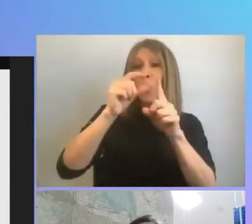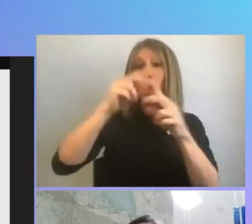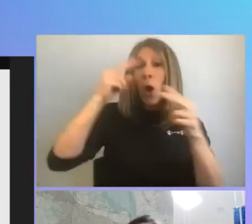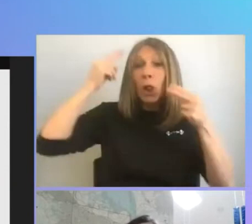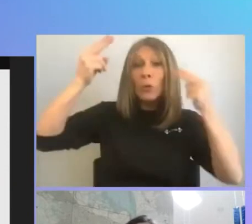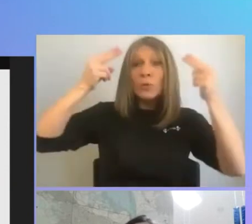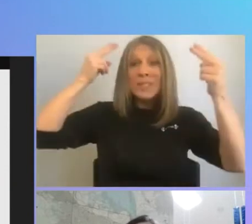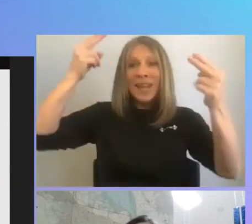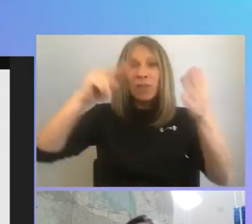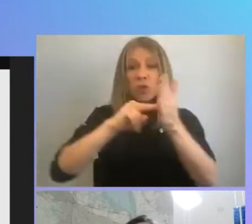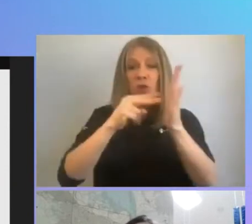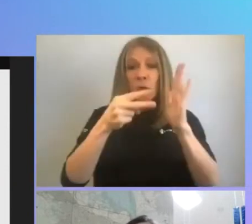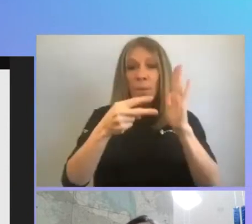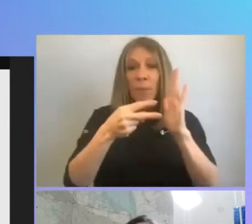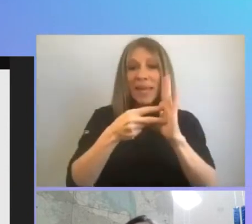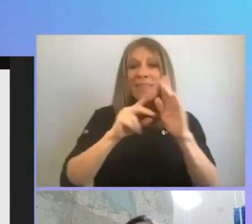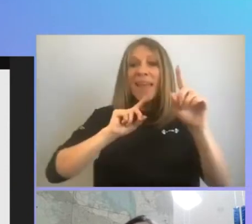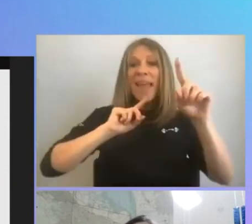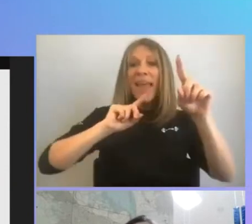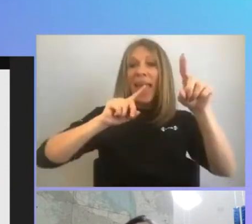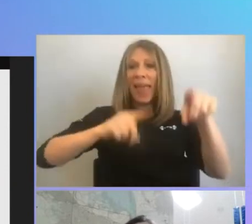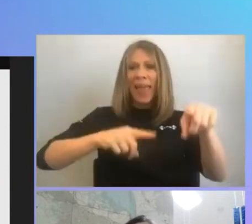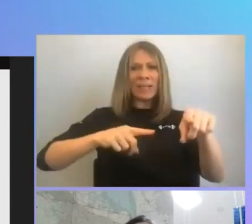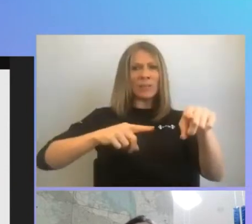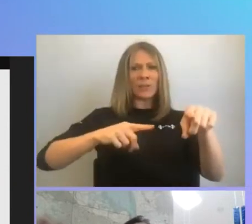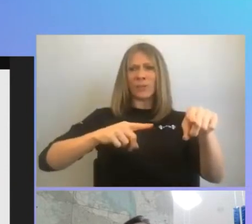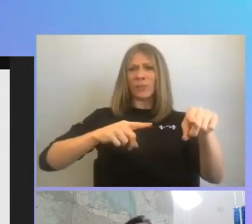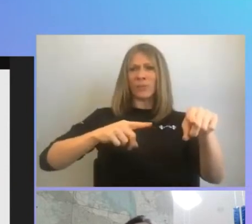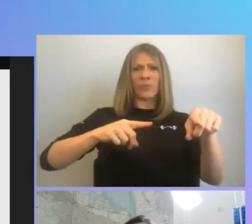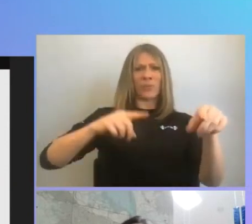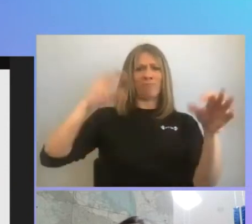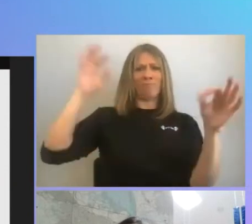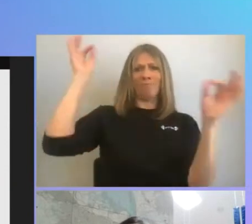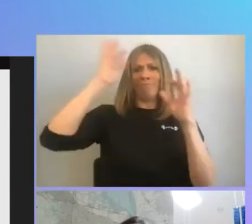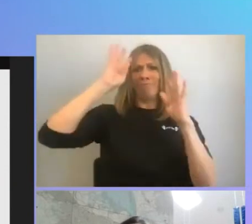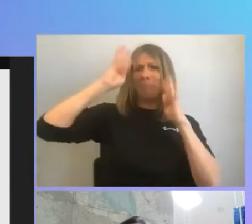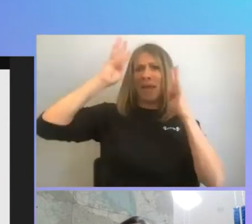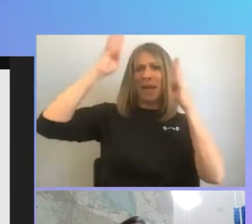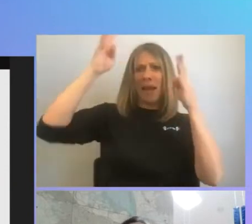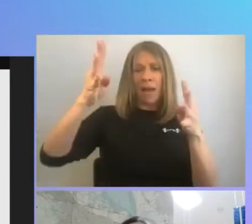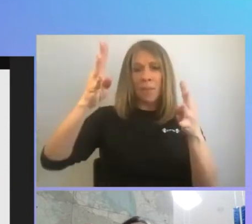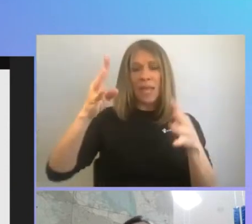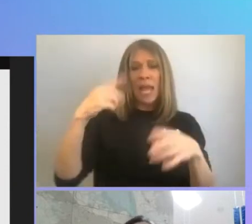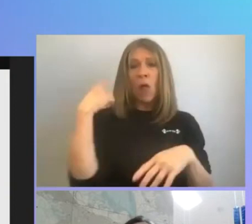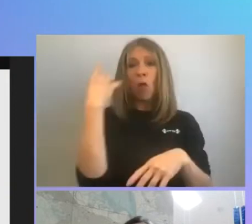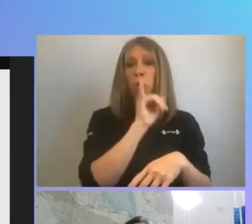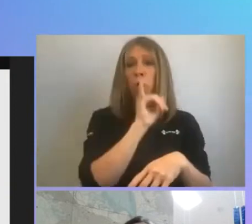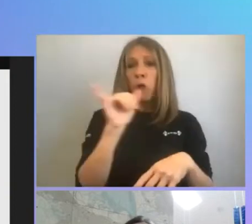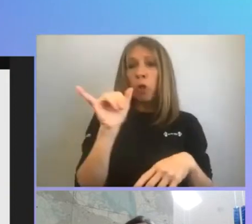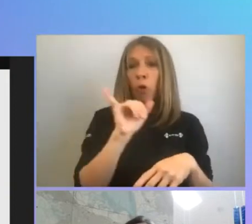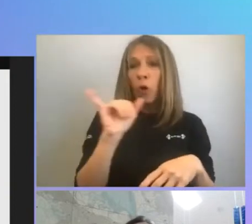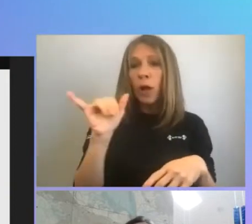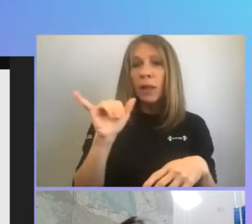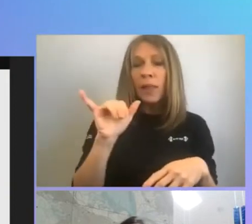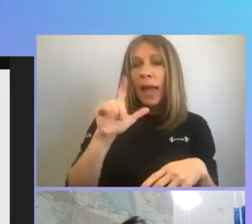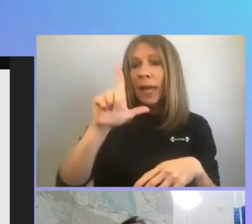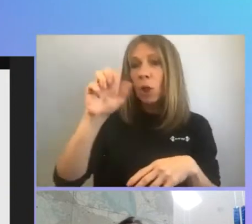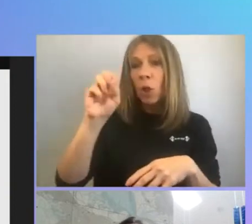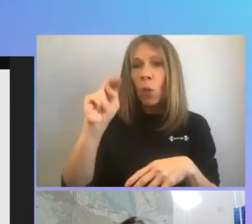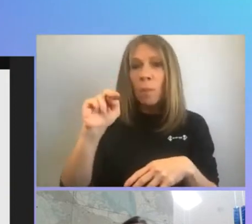to mean that the answers were just completely made up. I mean, they almost look like lorem ipsum